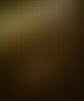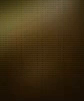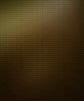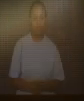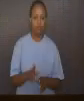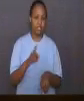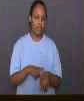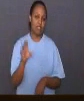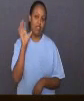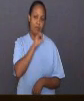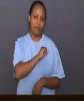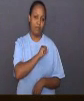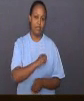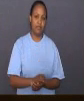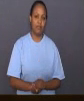Time's up.